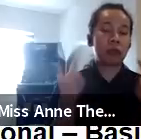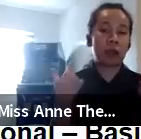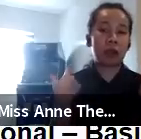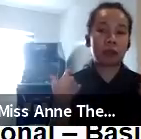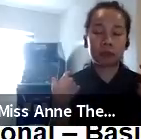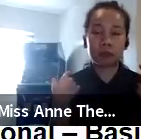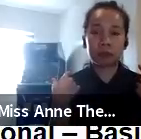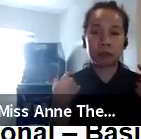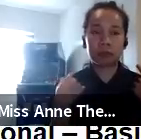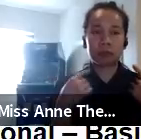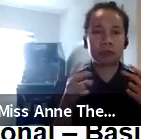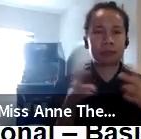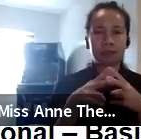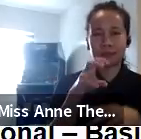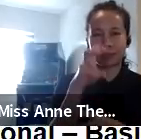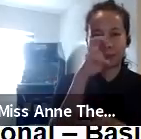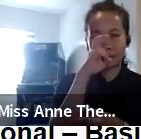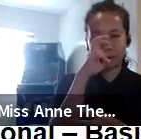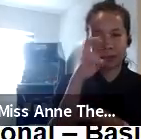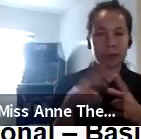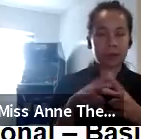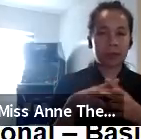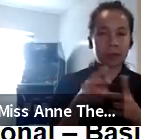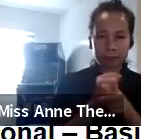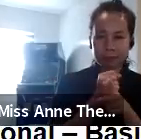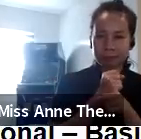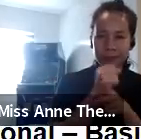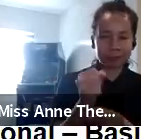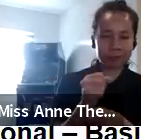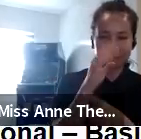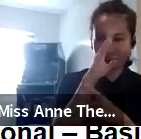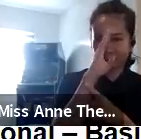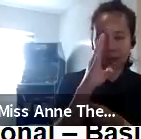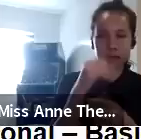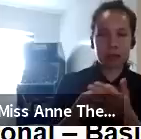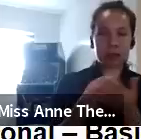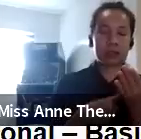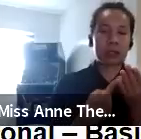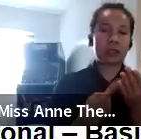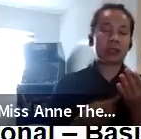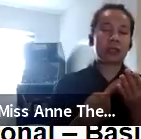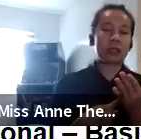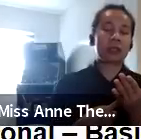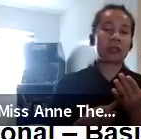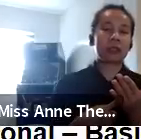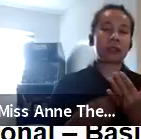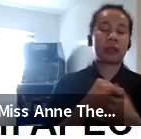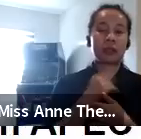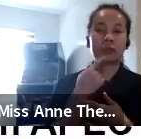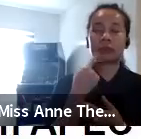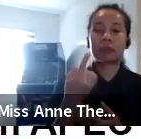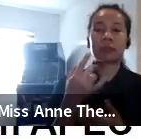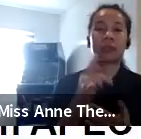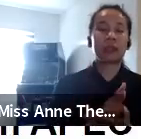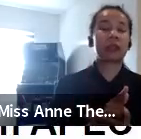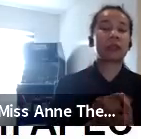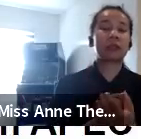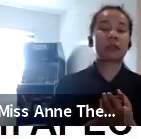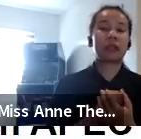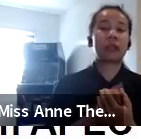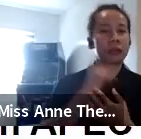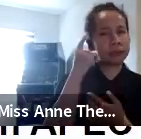very strict and you have to be very straightforward in discussing. And I would say that I